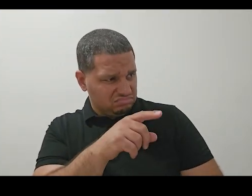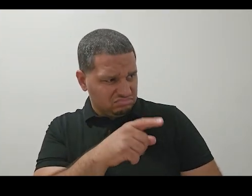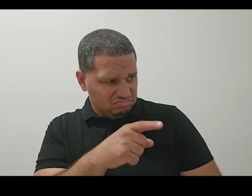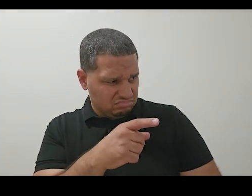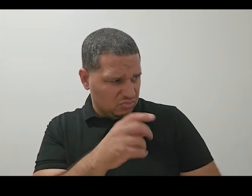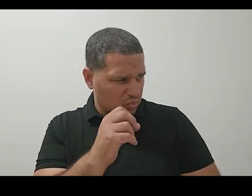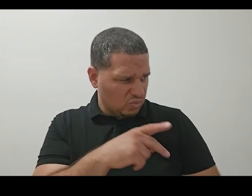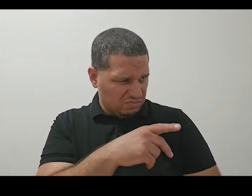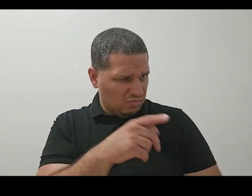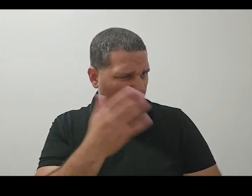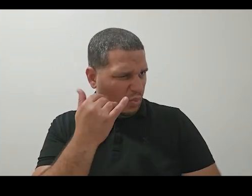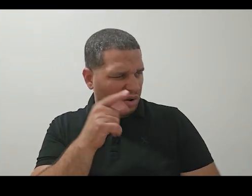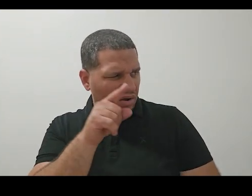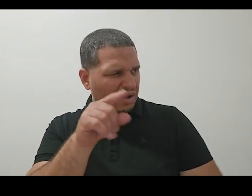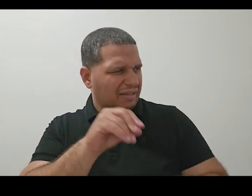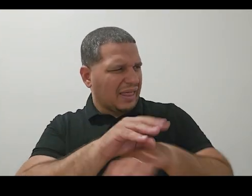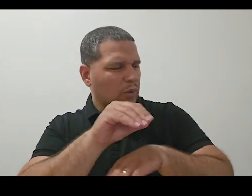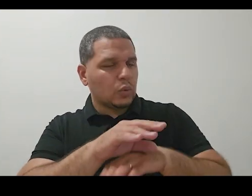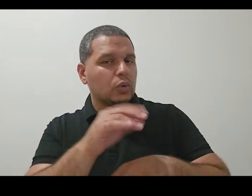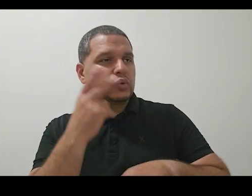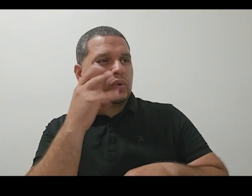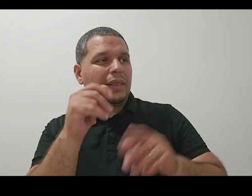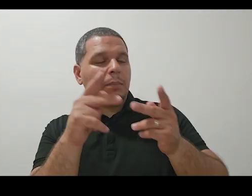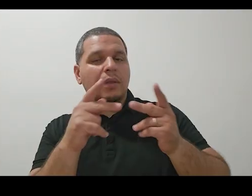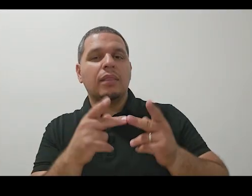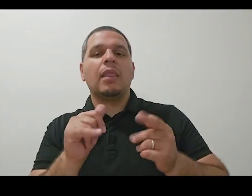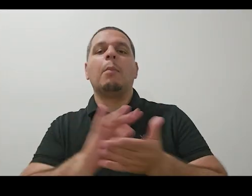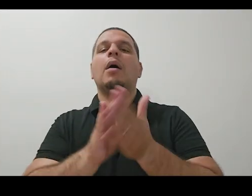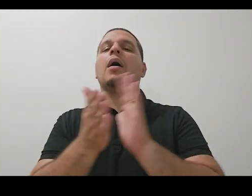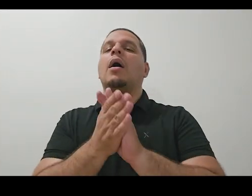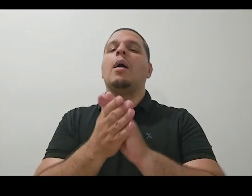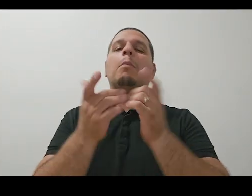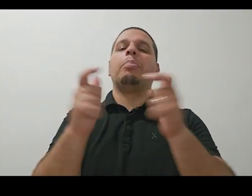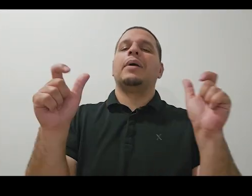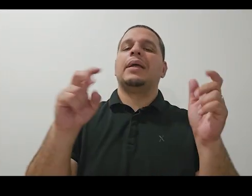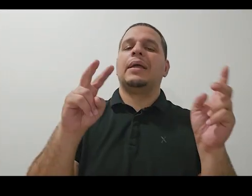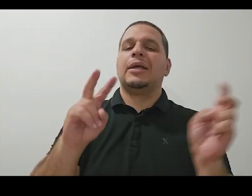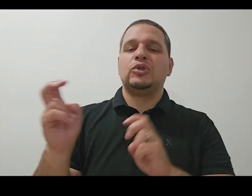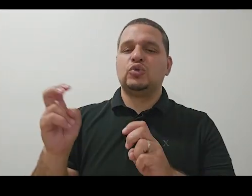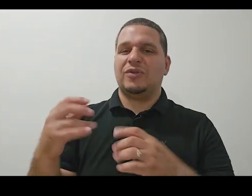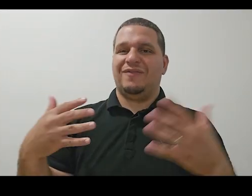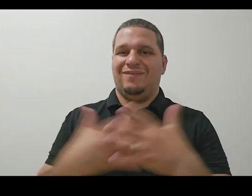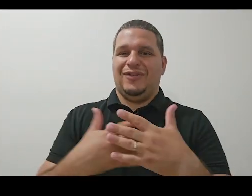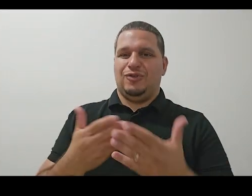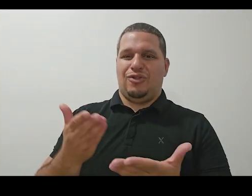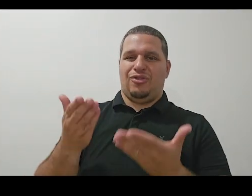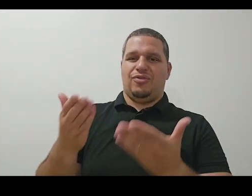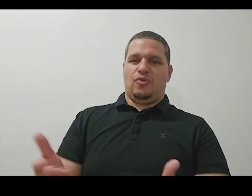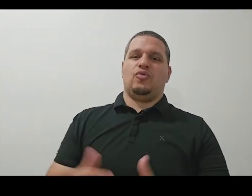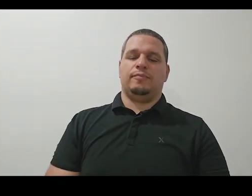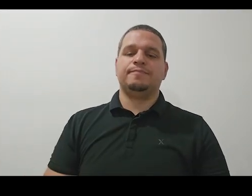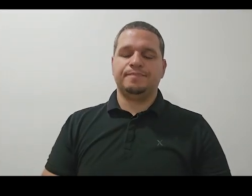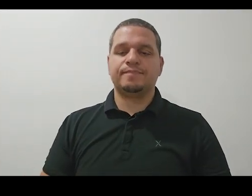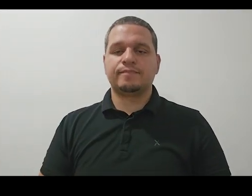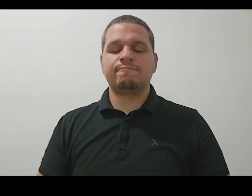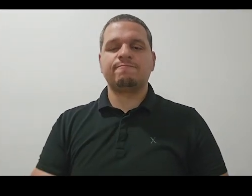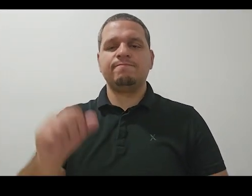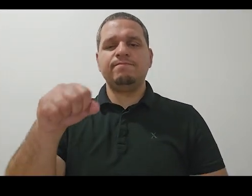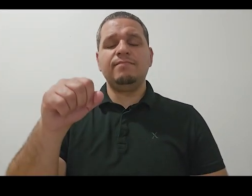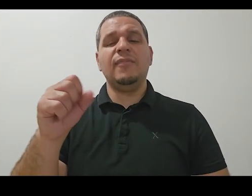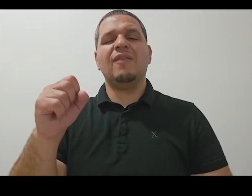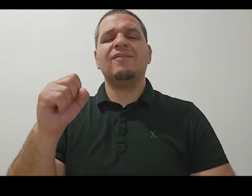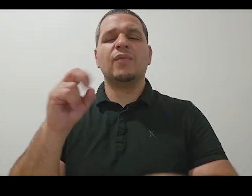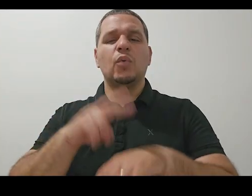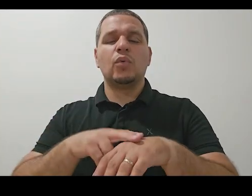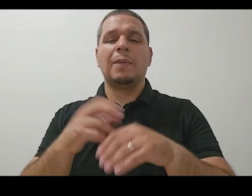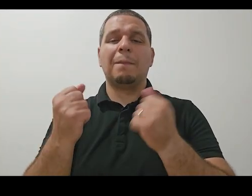you know this place counseling and this," then it become then the fear is there. So it is. And